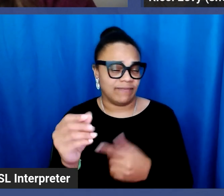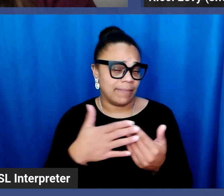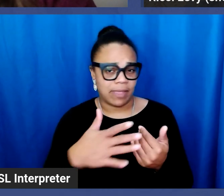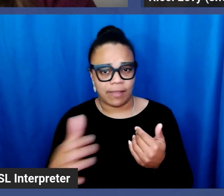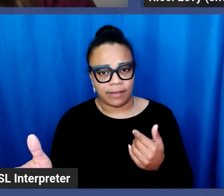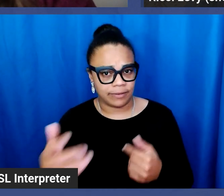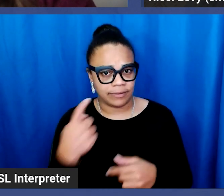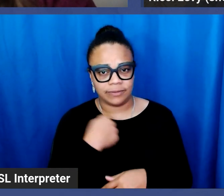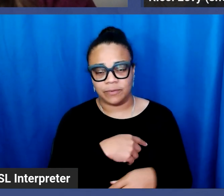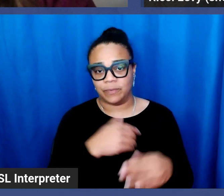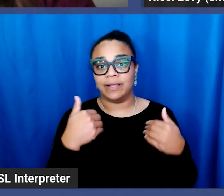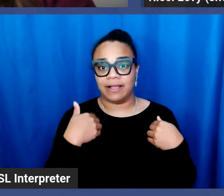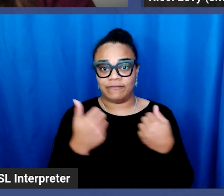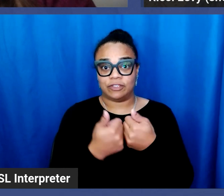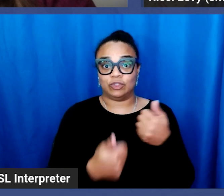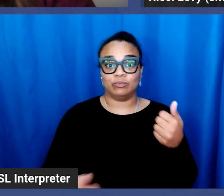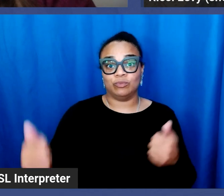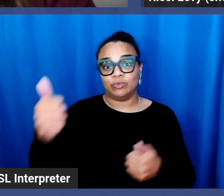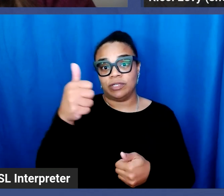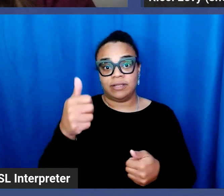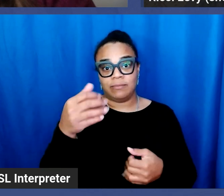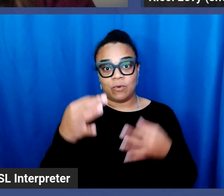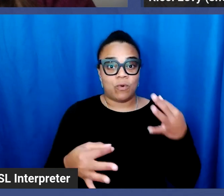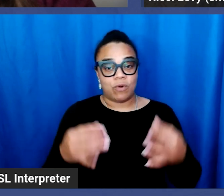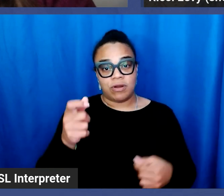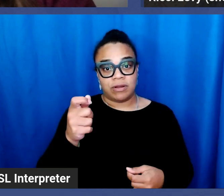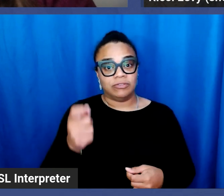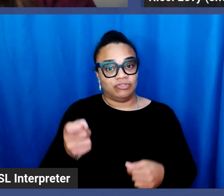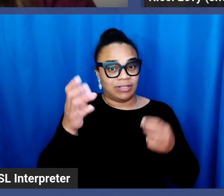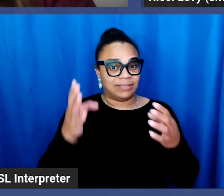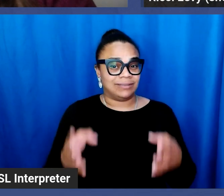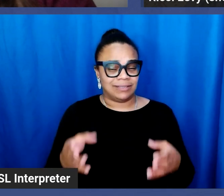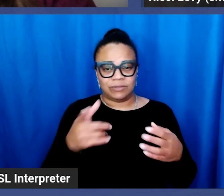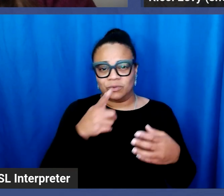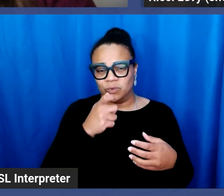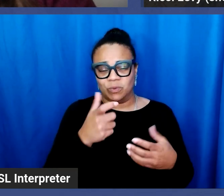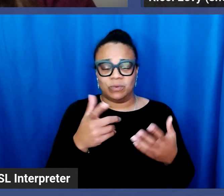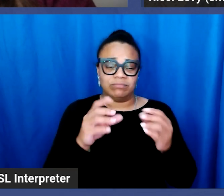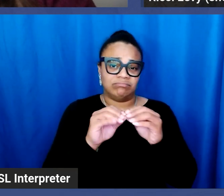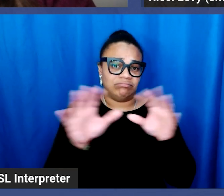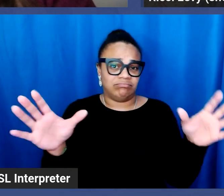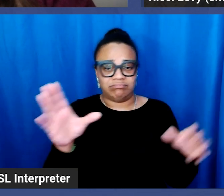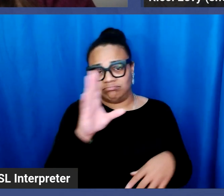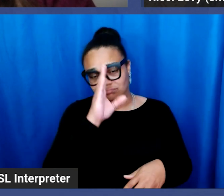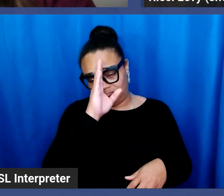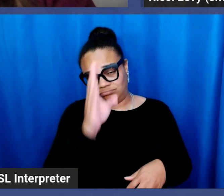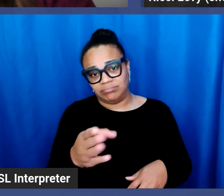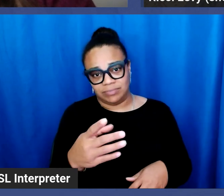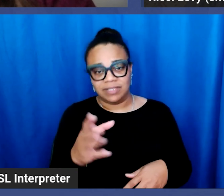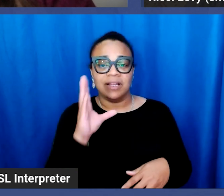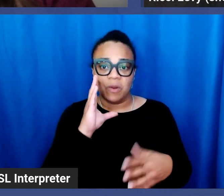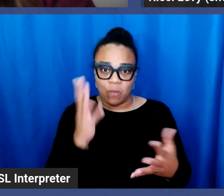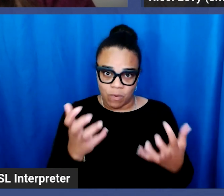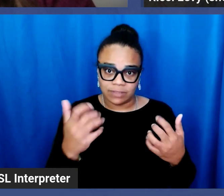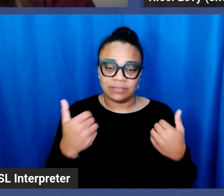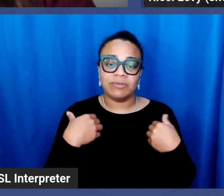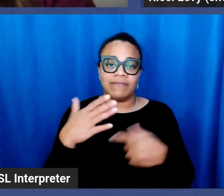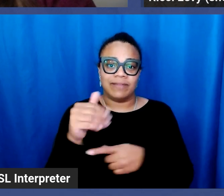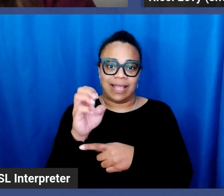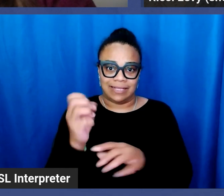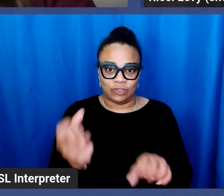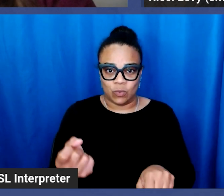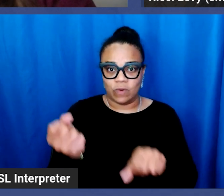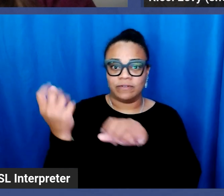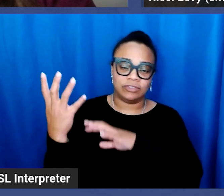have a Supreme Court justice who's made no secret of the fact that he wants a case that will allow him to